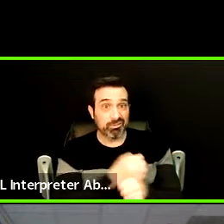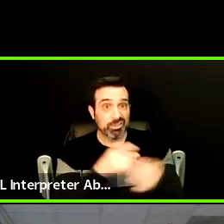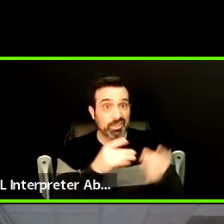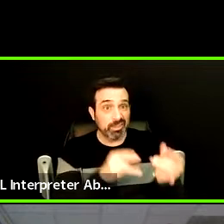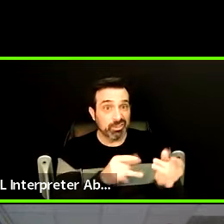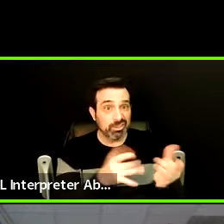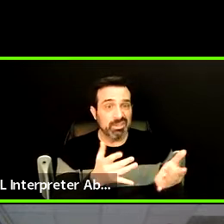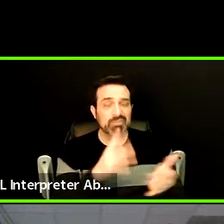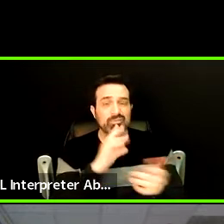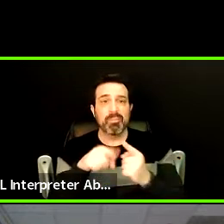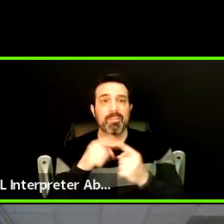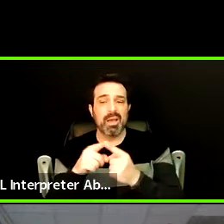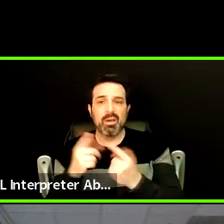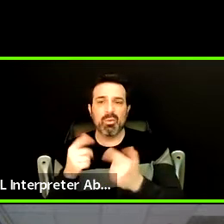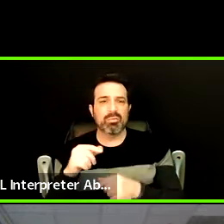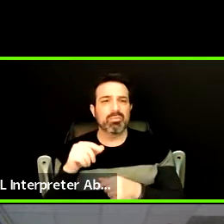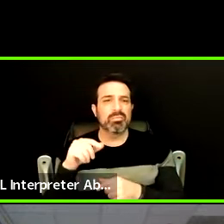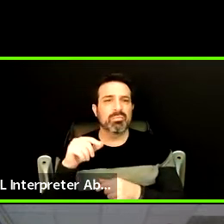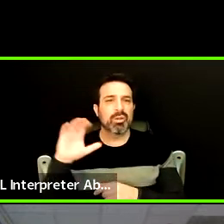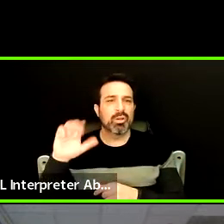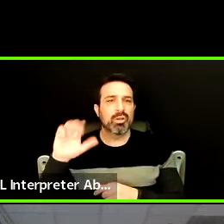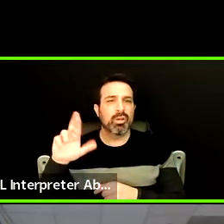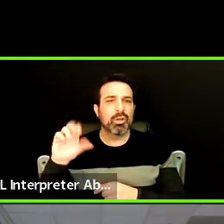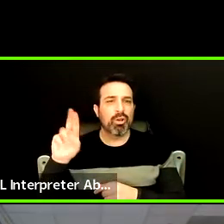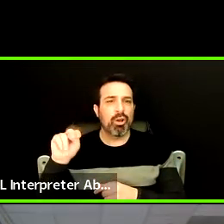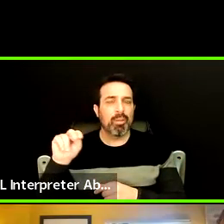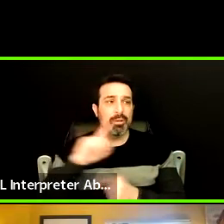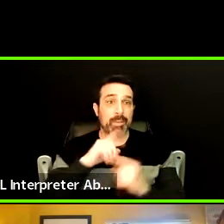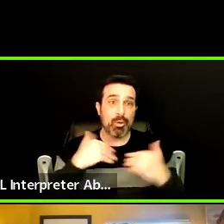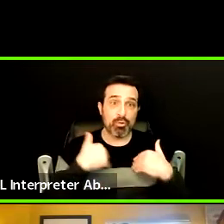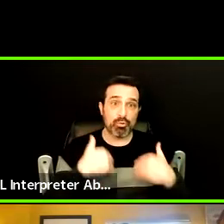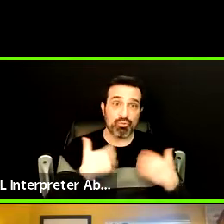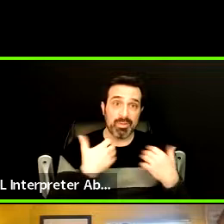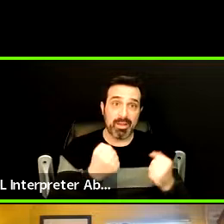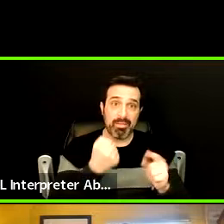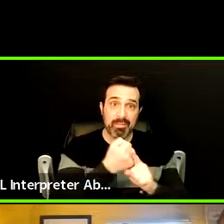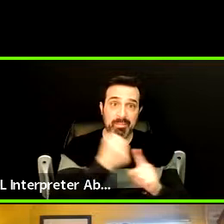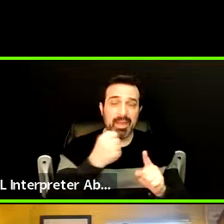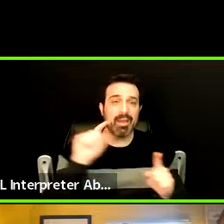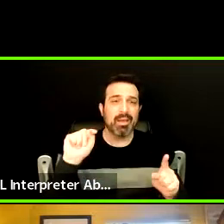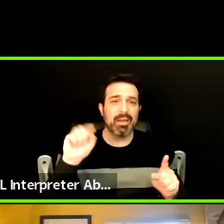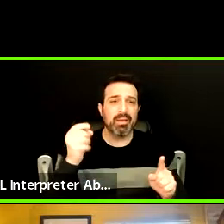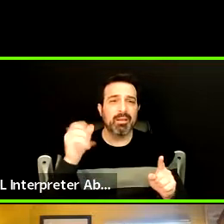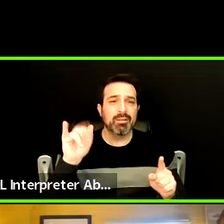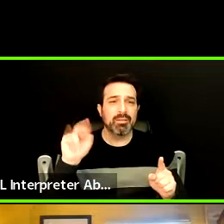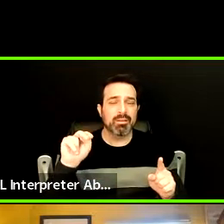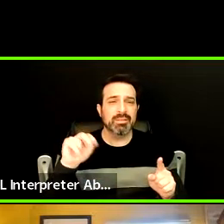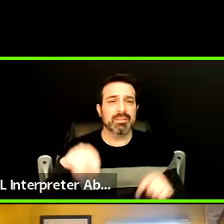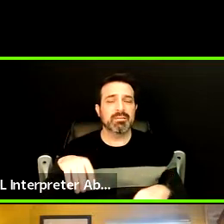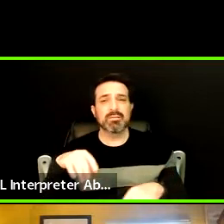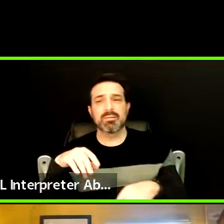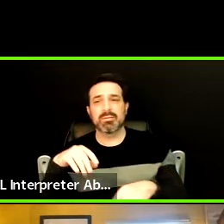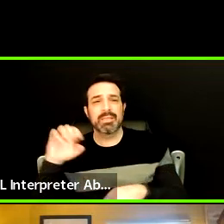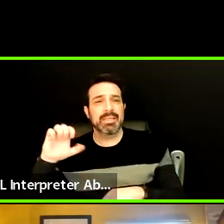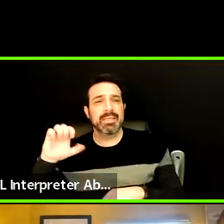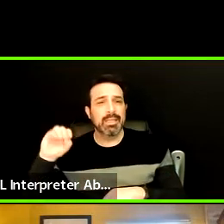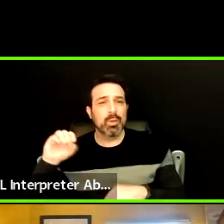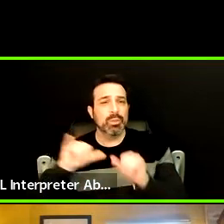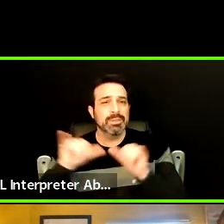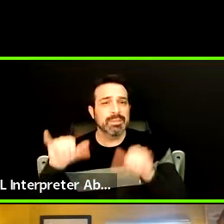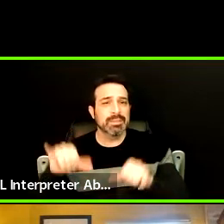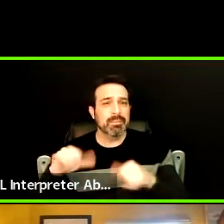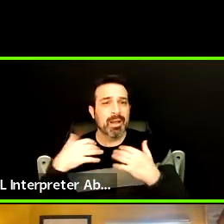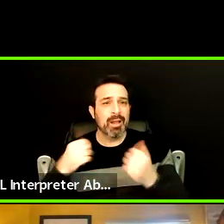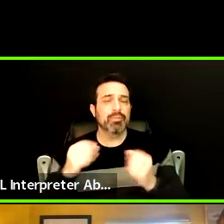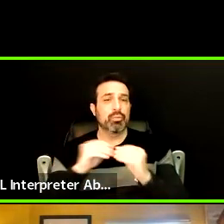efficiency? Are we talking about embodied carbon? Are we talking about human health impacts like toxins and VOCs? Are we talking about ecosystem health? So